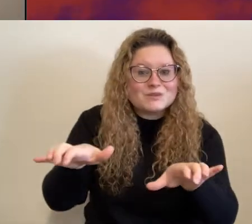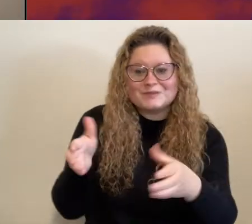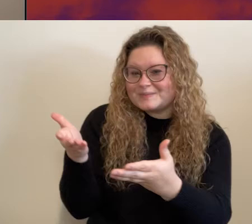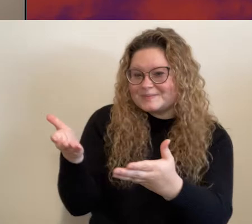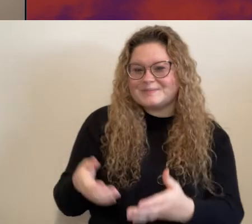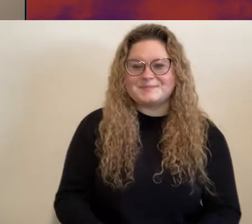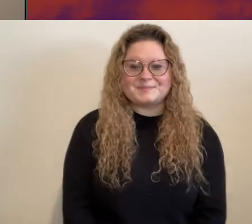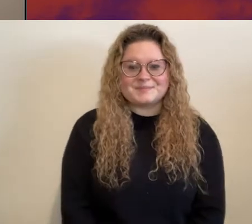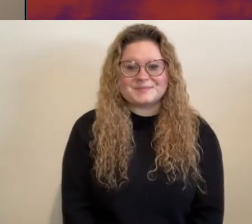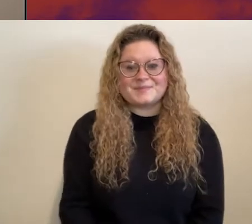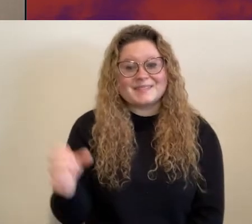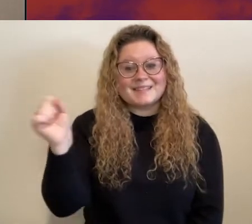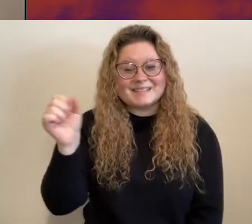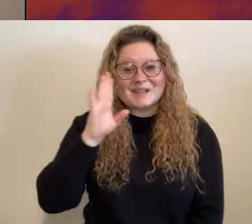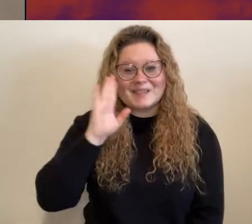Yes, hello.